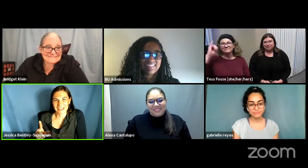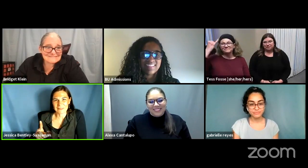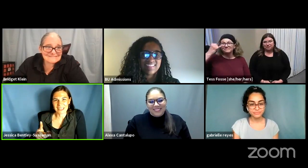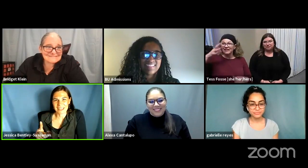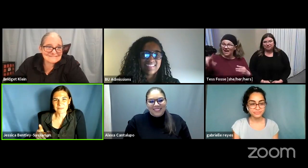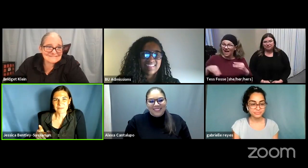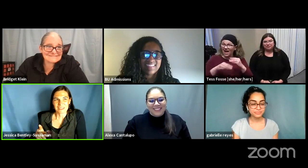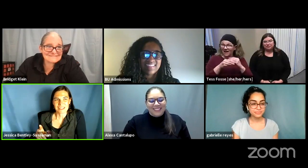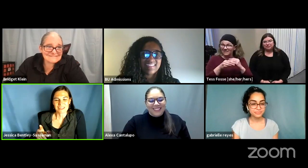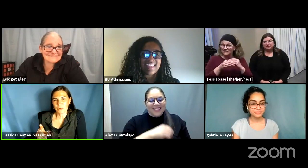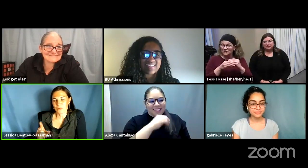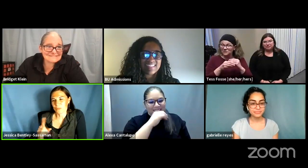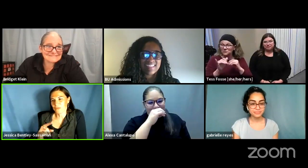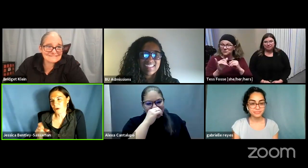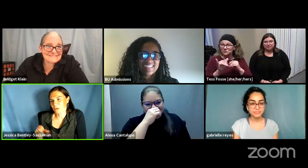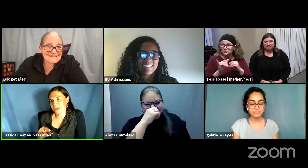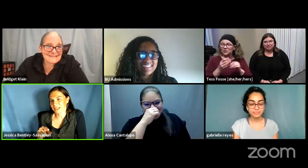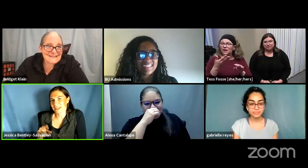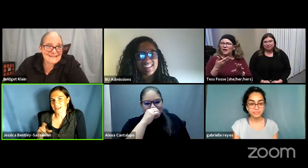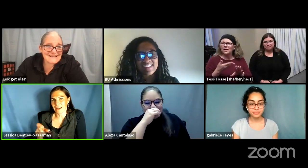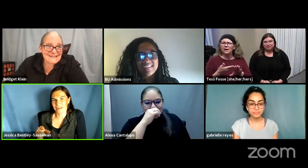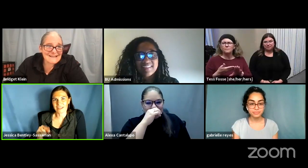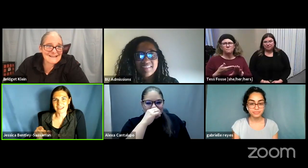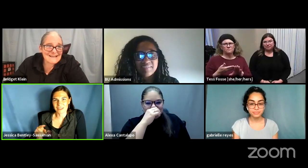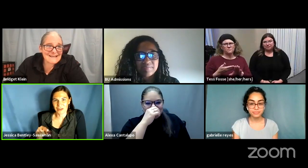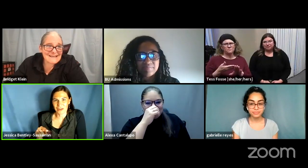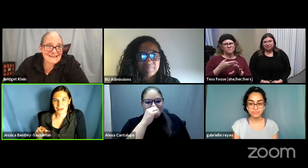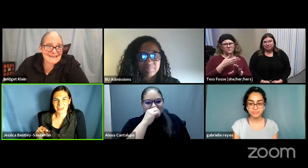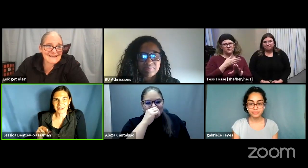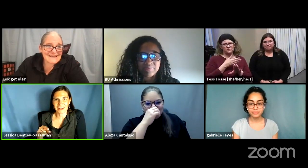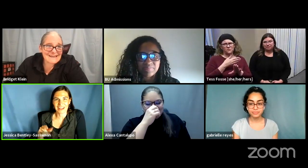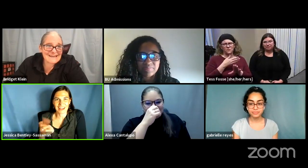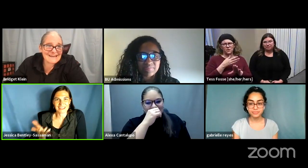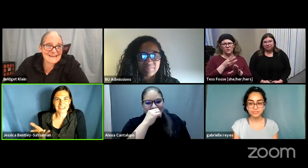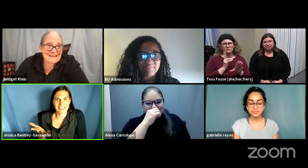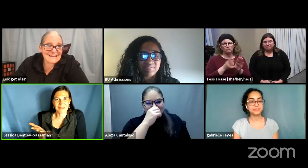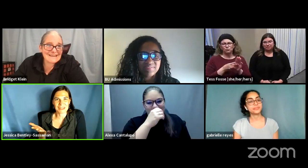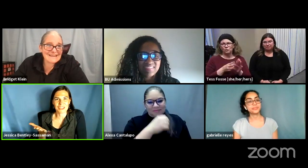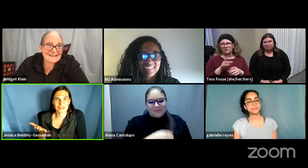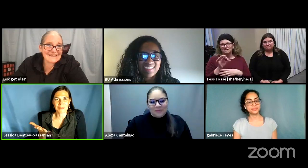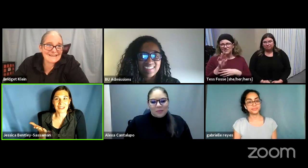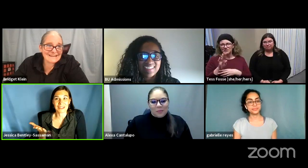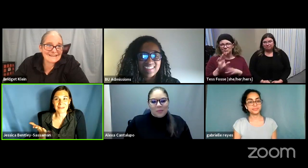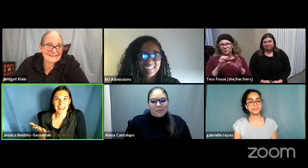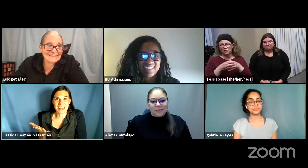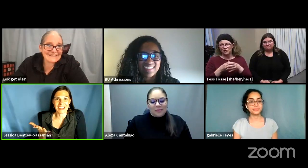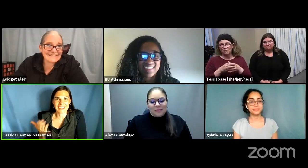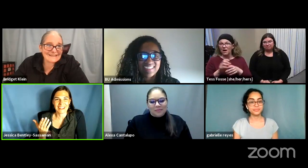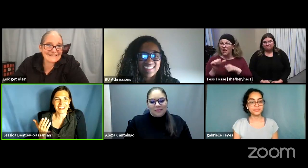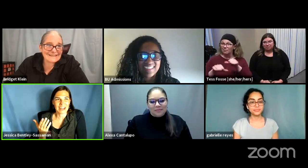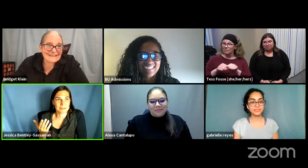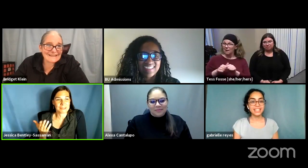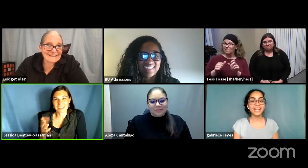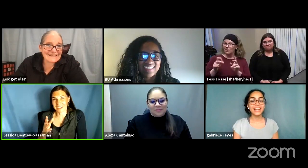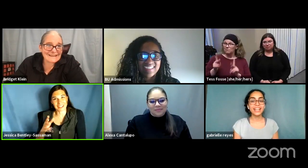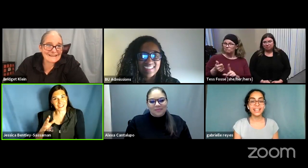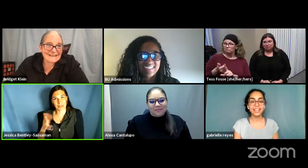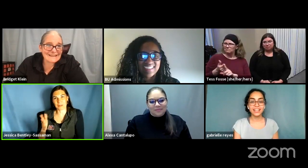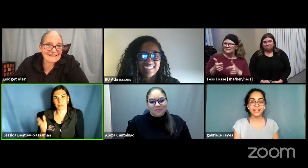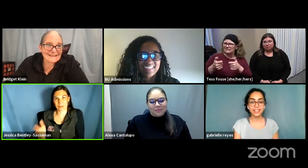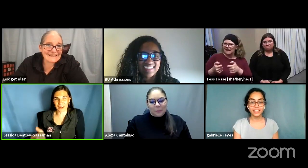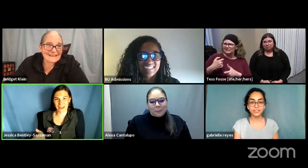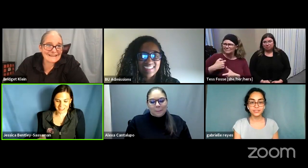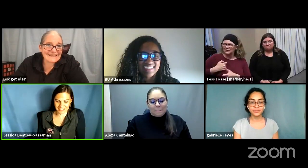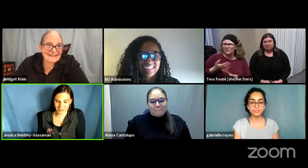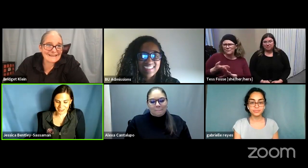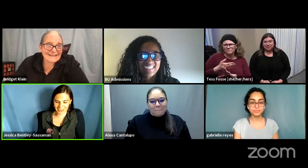something in? So before we got on this call, I got a text message from an alumni, just like a little bit